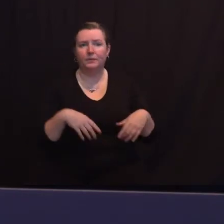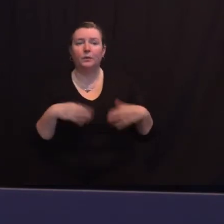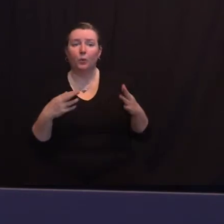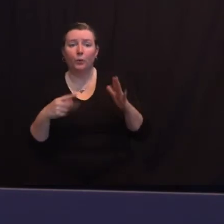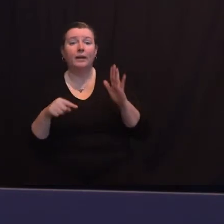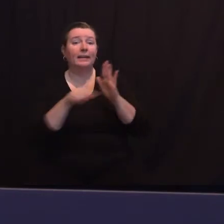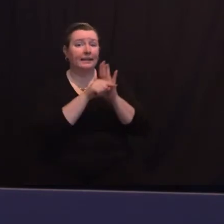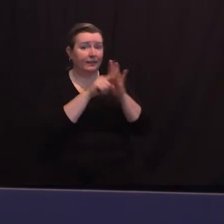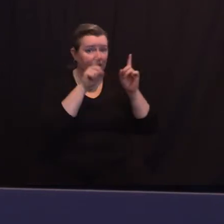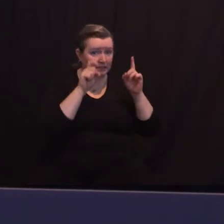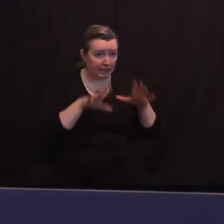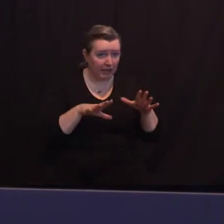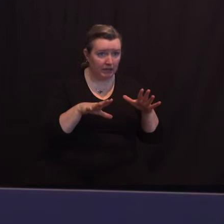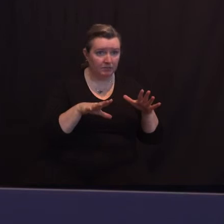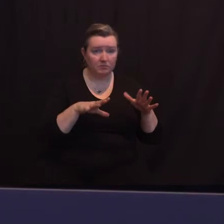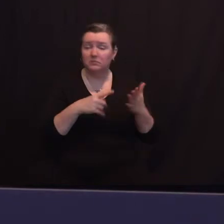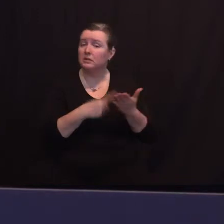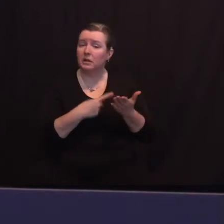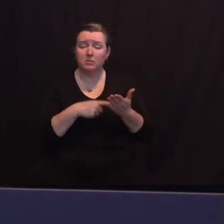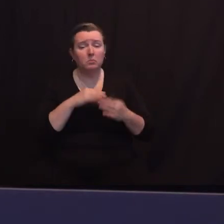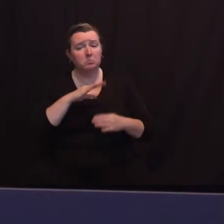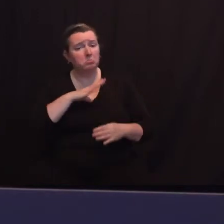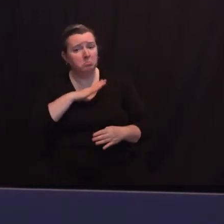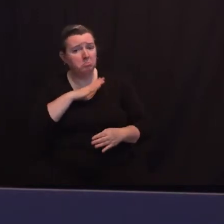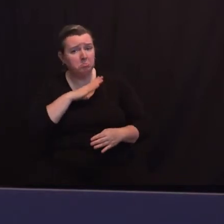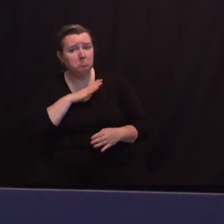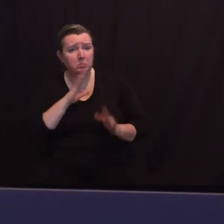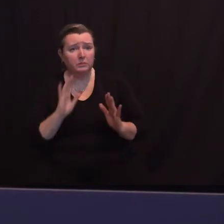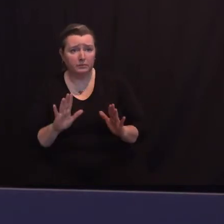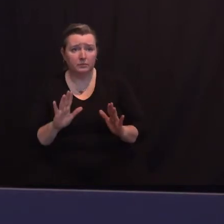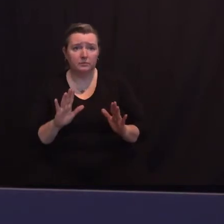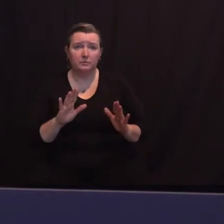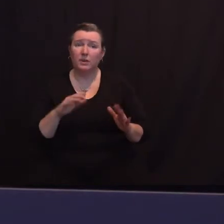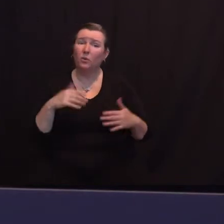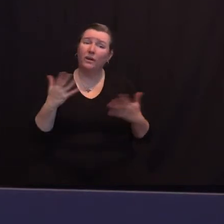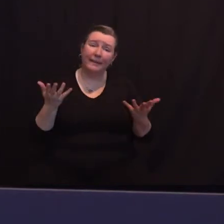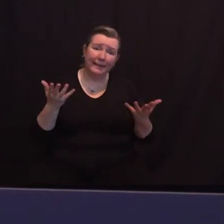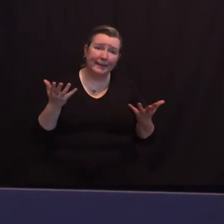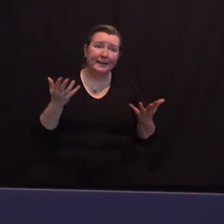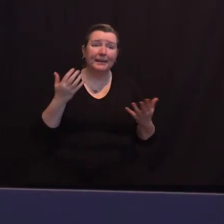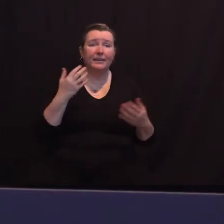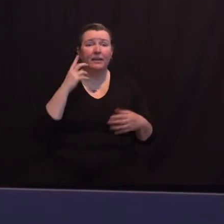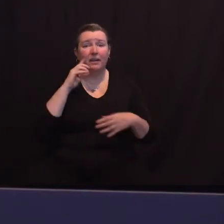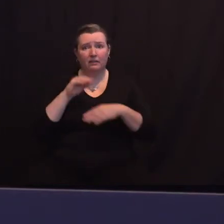some cases where risk of transmission is low or moderate.